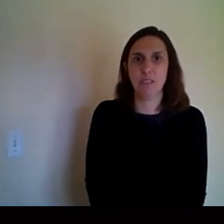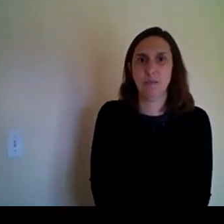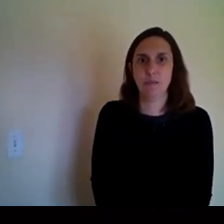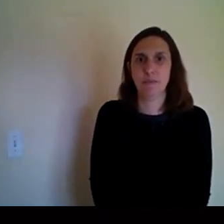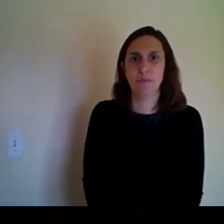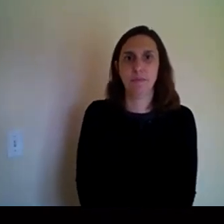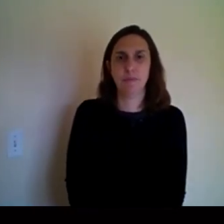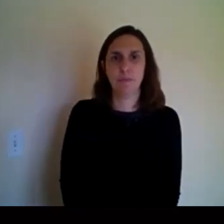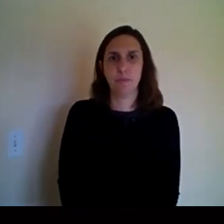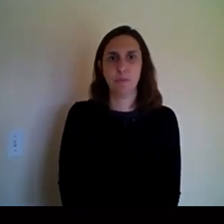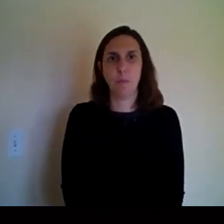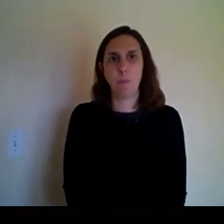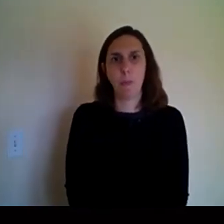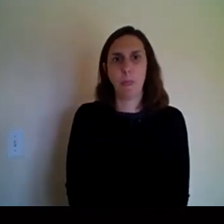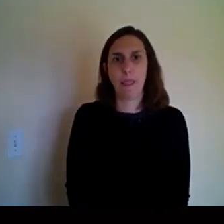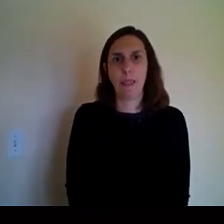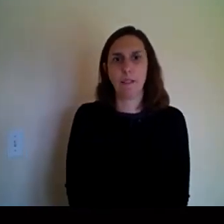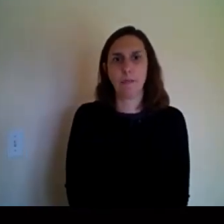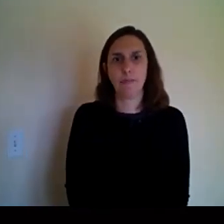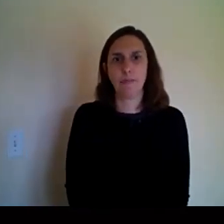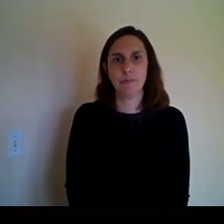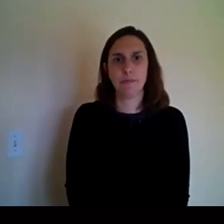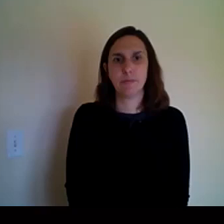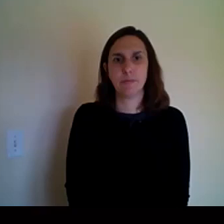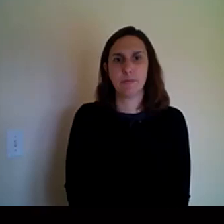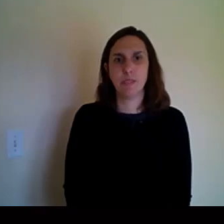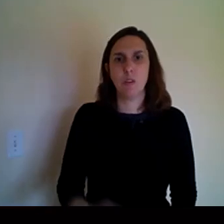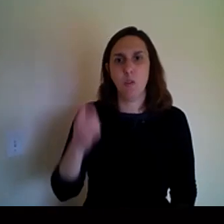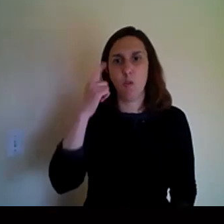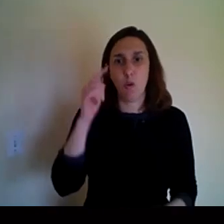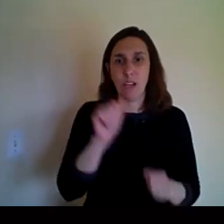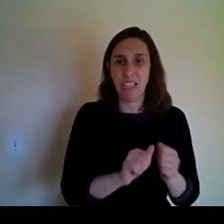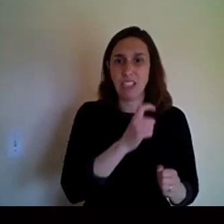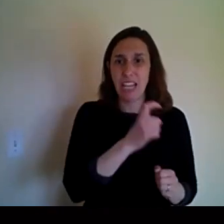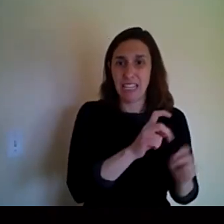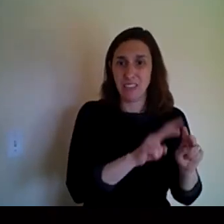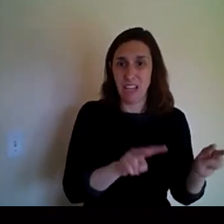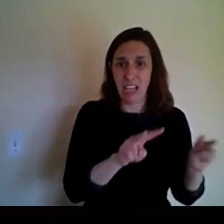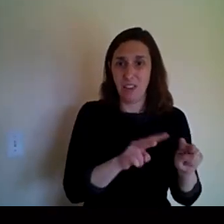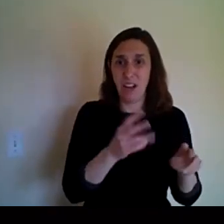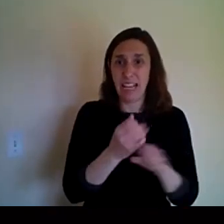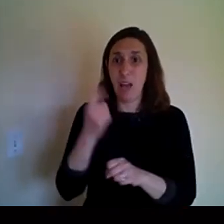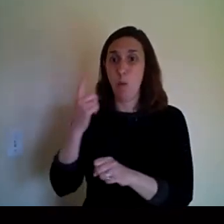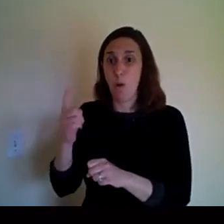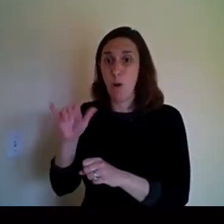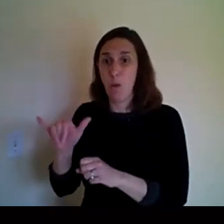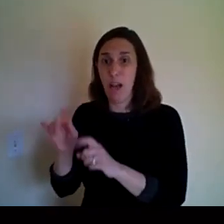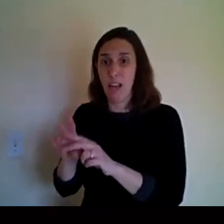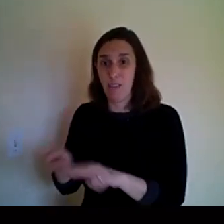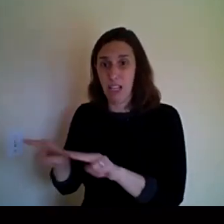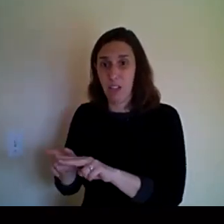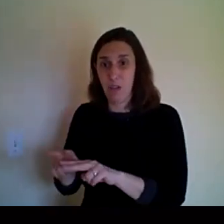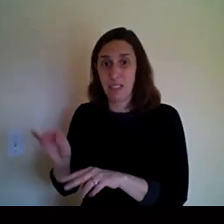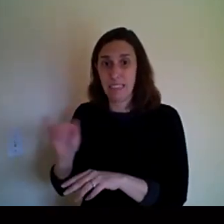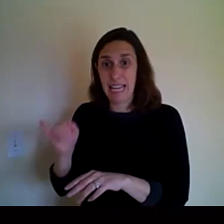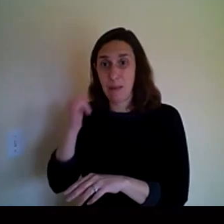that for each x value, I get one y value, and in return for each y value,